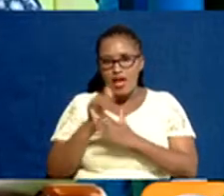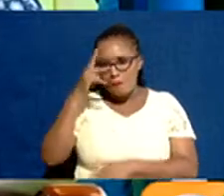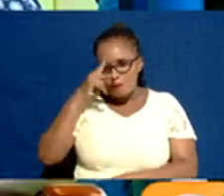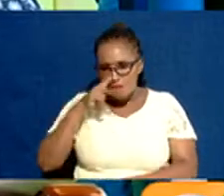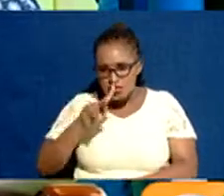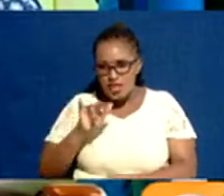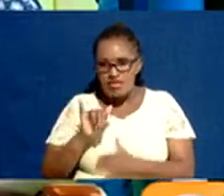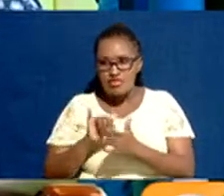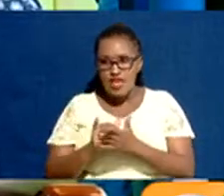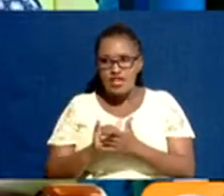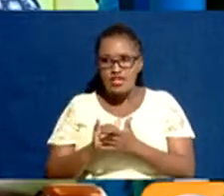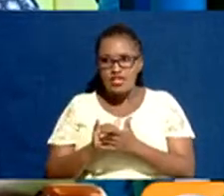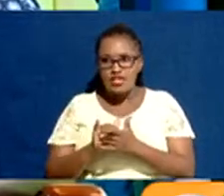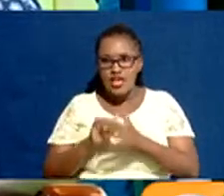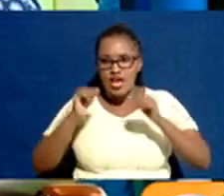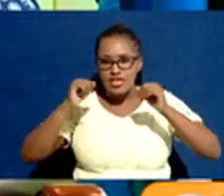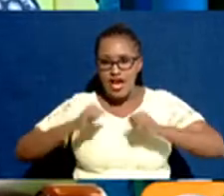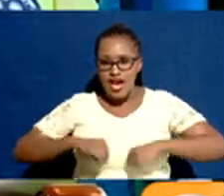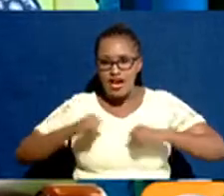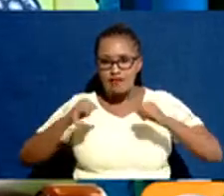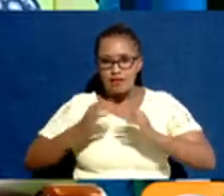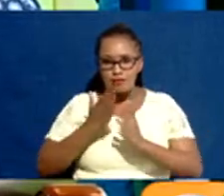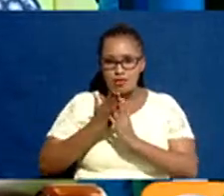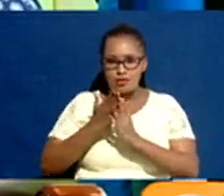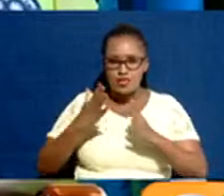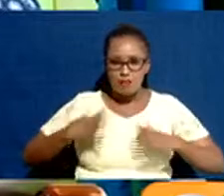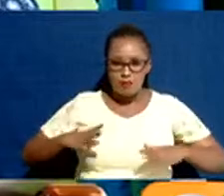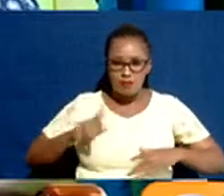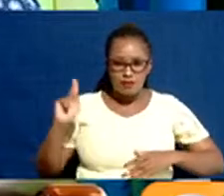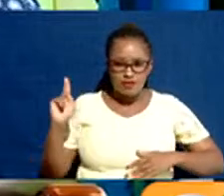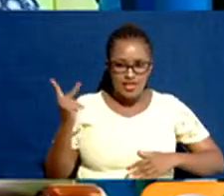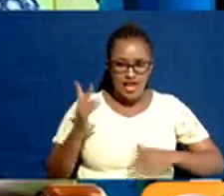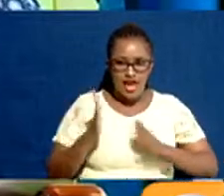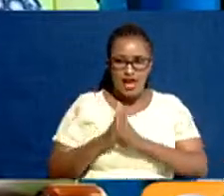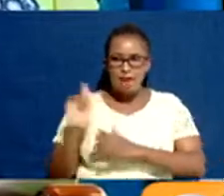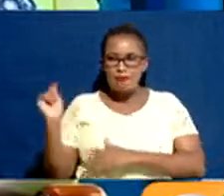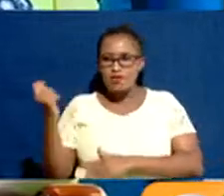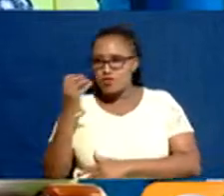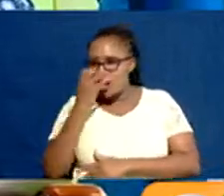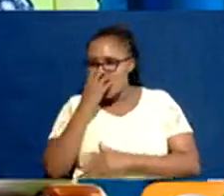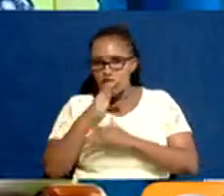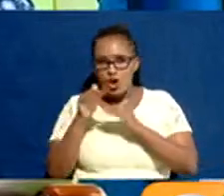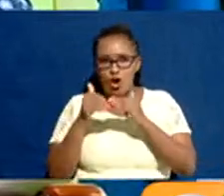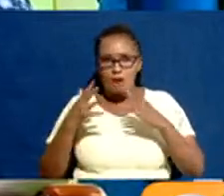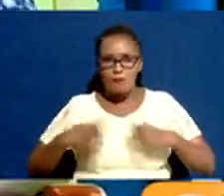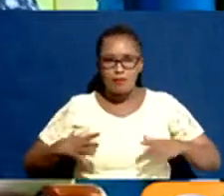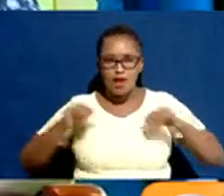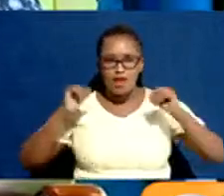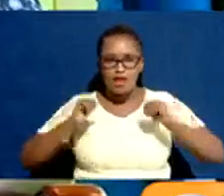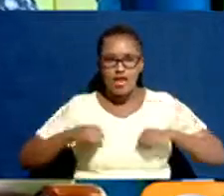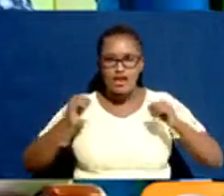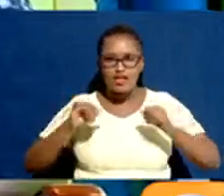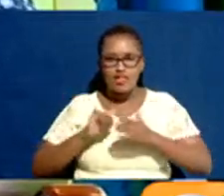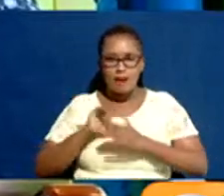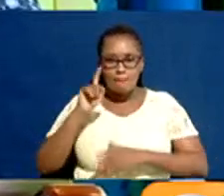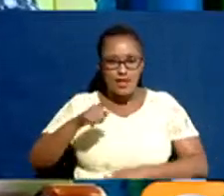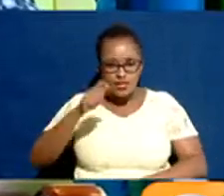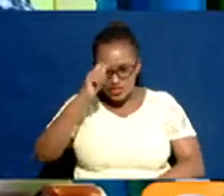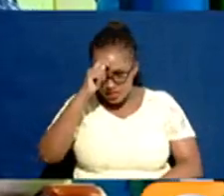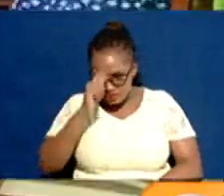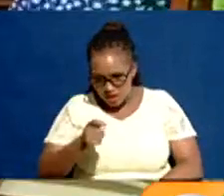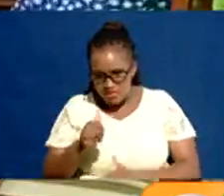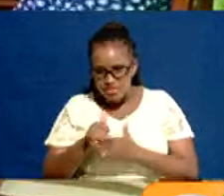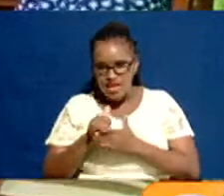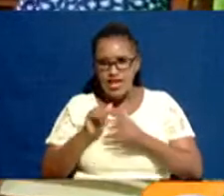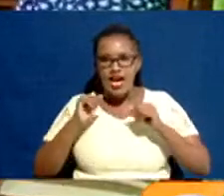that were a covenant between the people of Kenya and President William Ruto. And all those who have given jobs must adhere to those policies. Fair